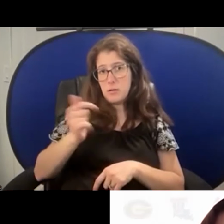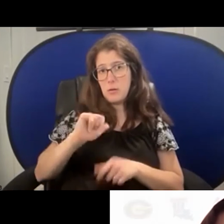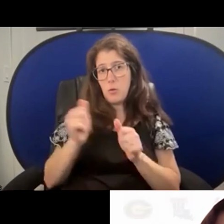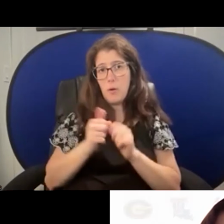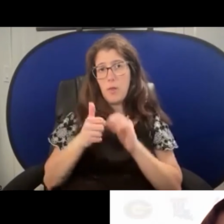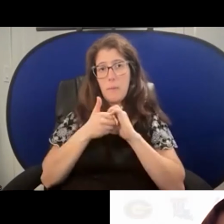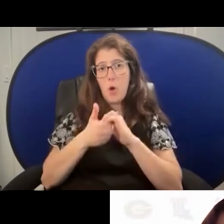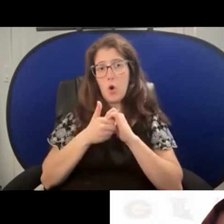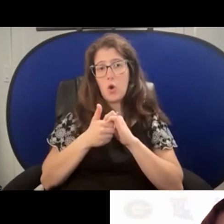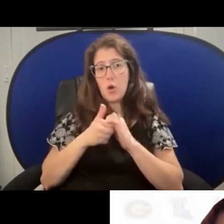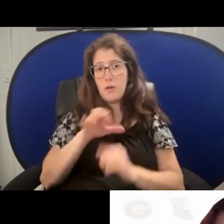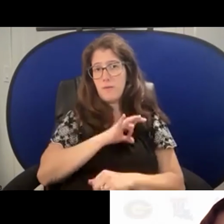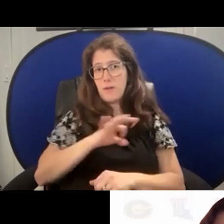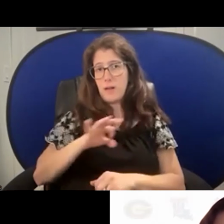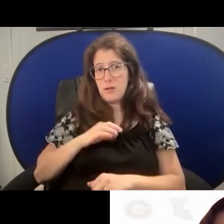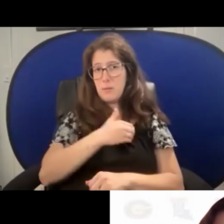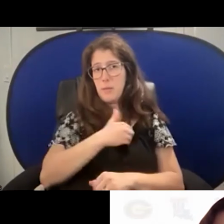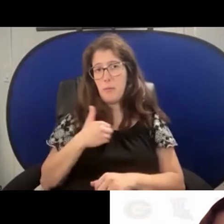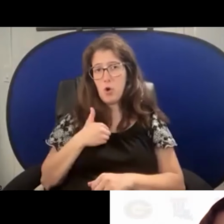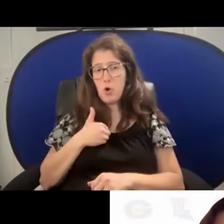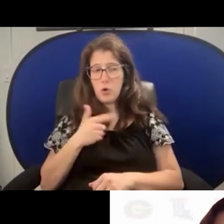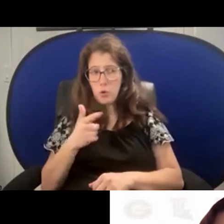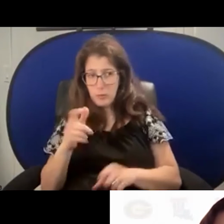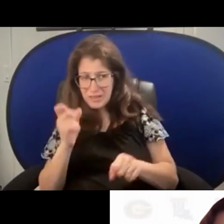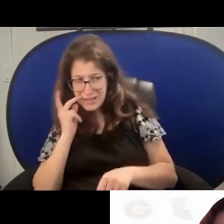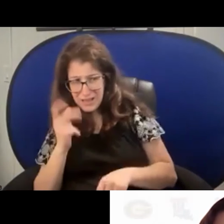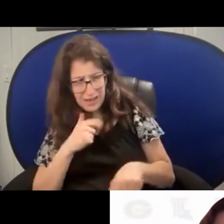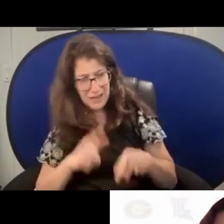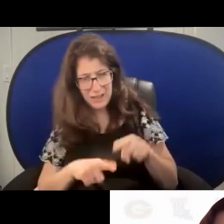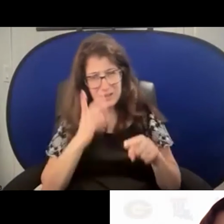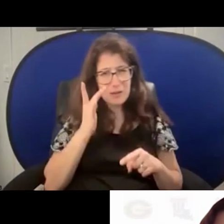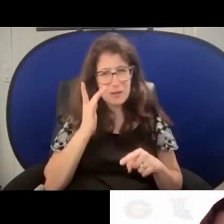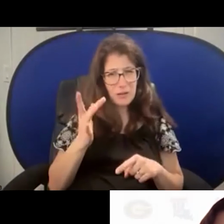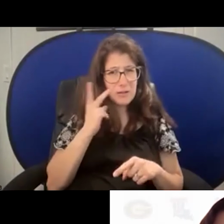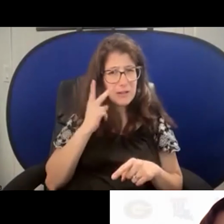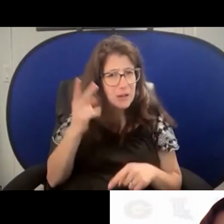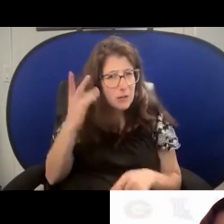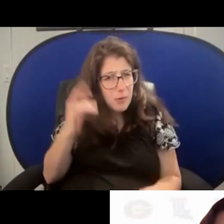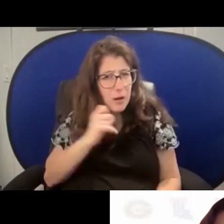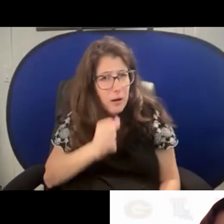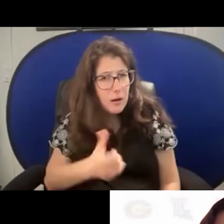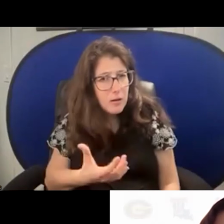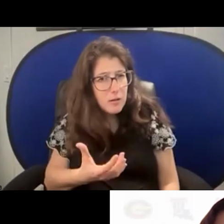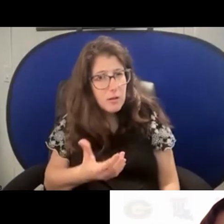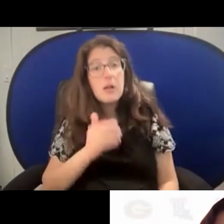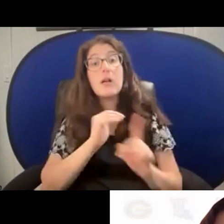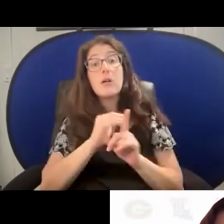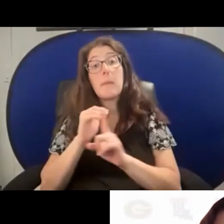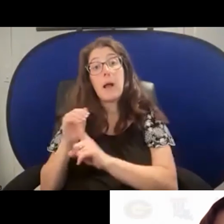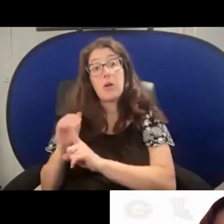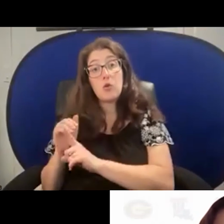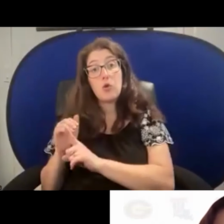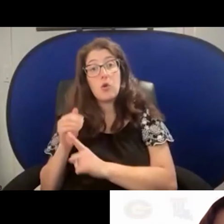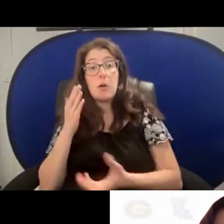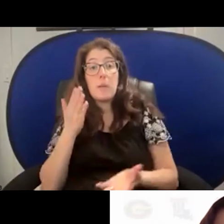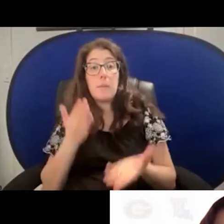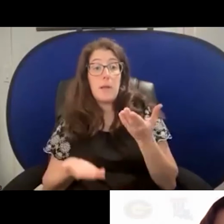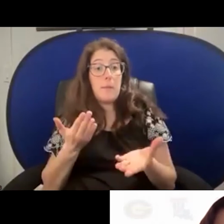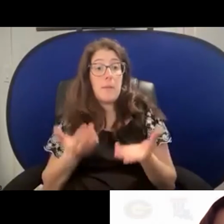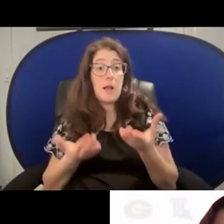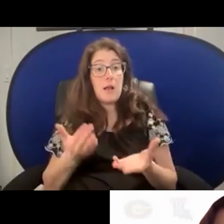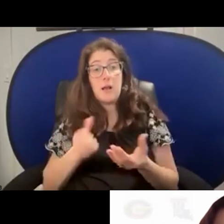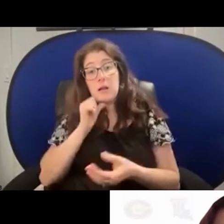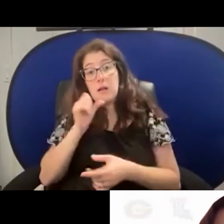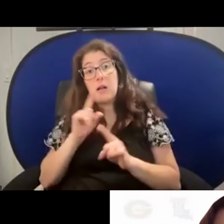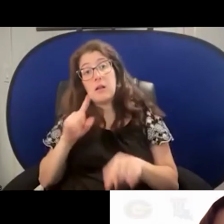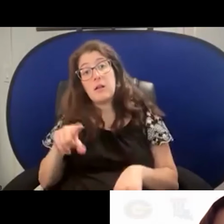why she could see things and I could not. So just a reminder, maybe not an answer to Nicole's